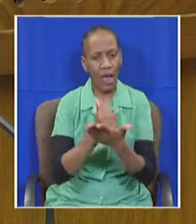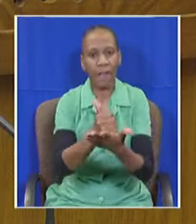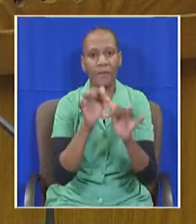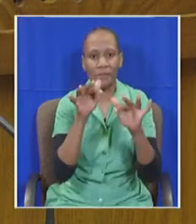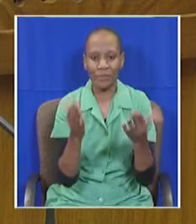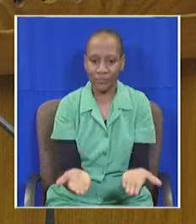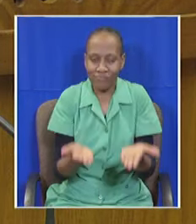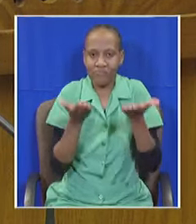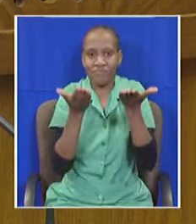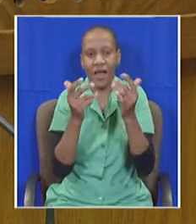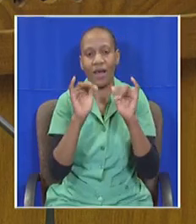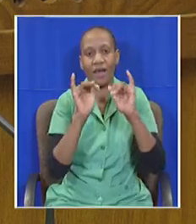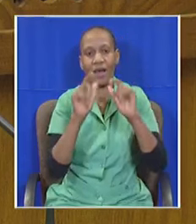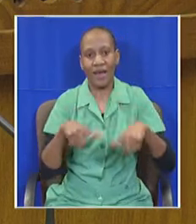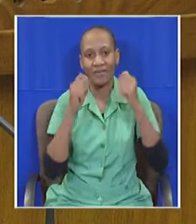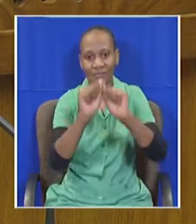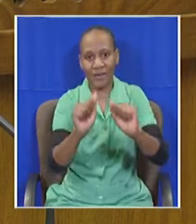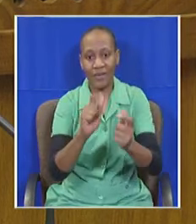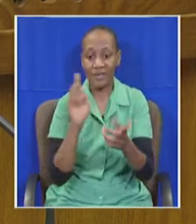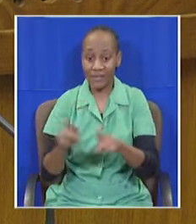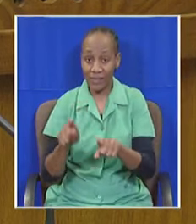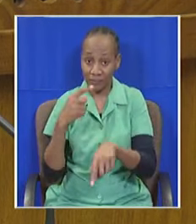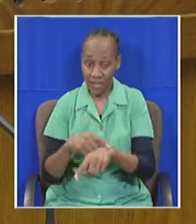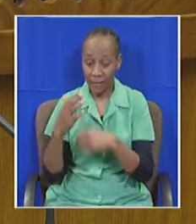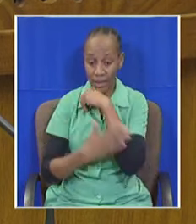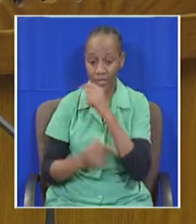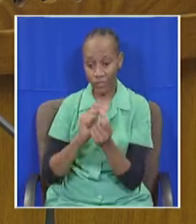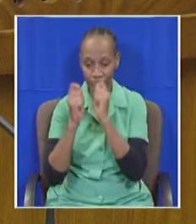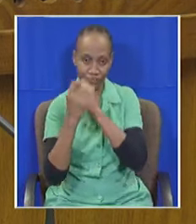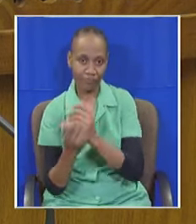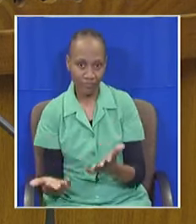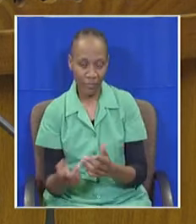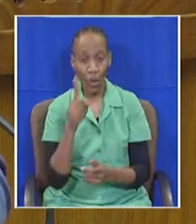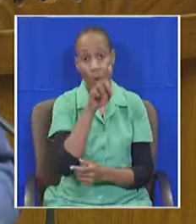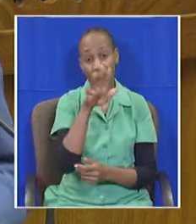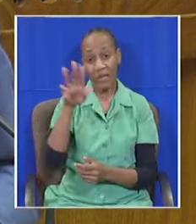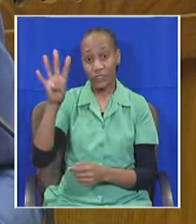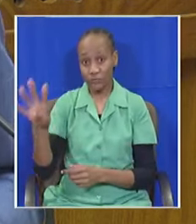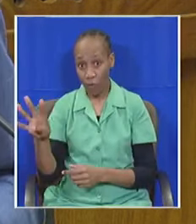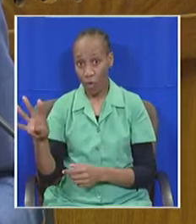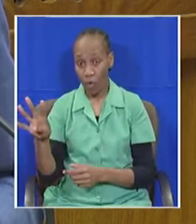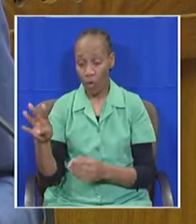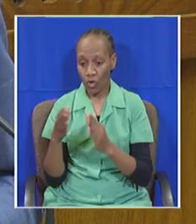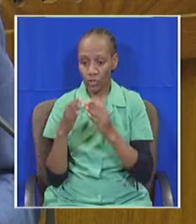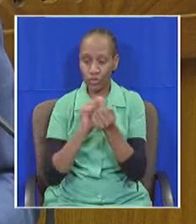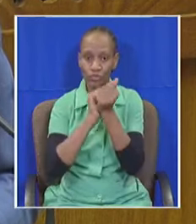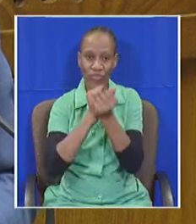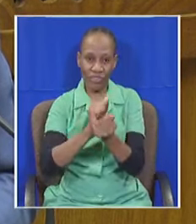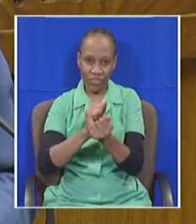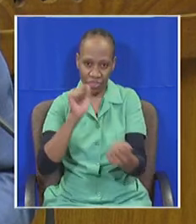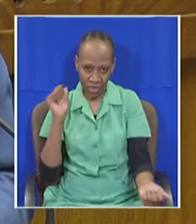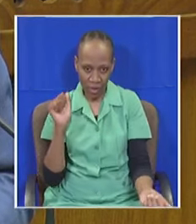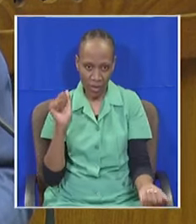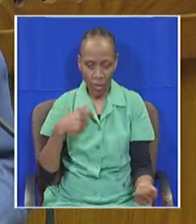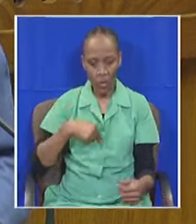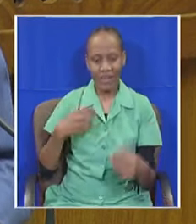and renew our society. Honorable Deputy Speaker, the 1994 democratic breakthrough saw us embarking on